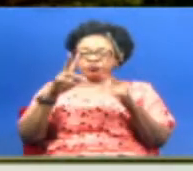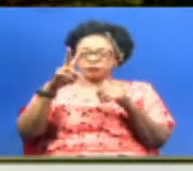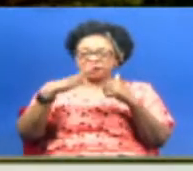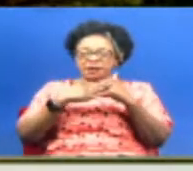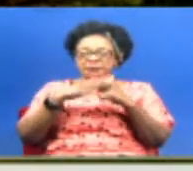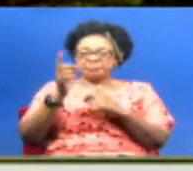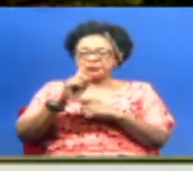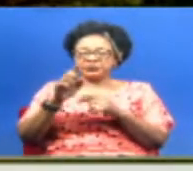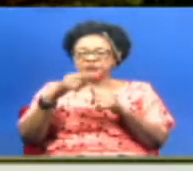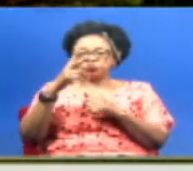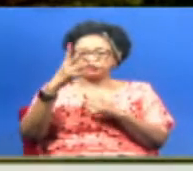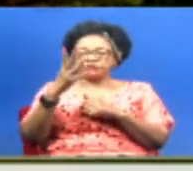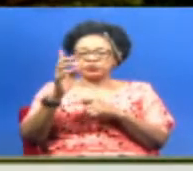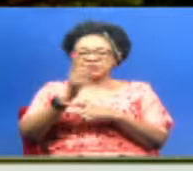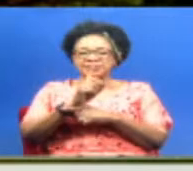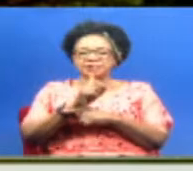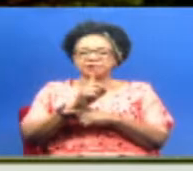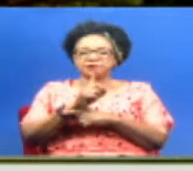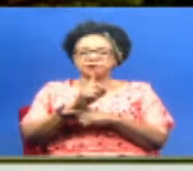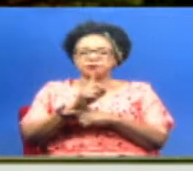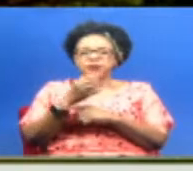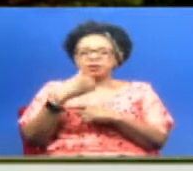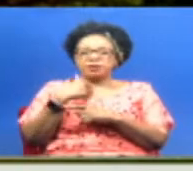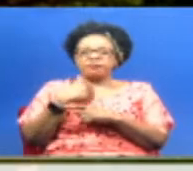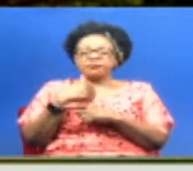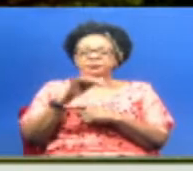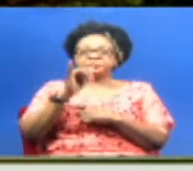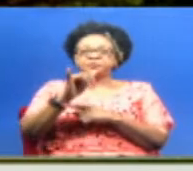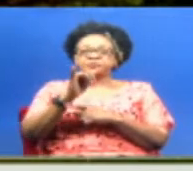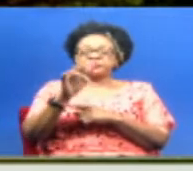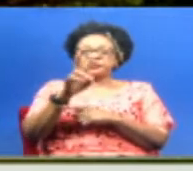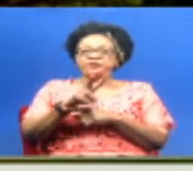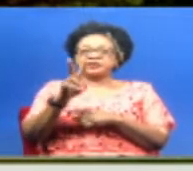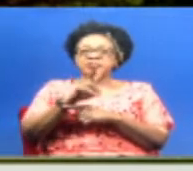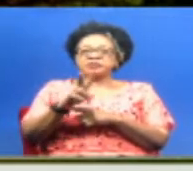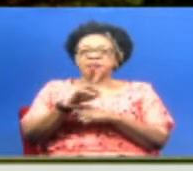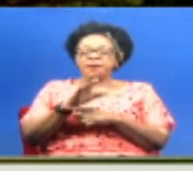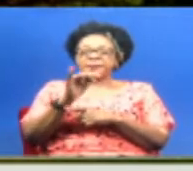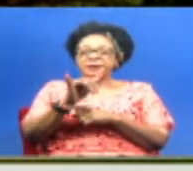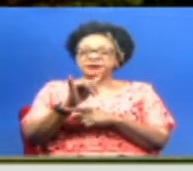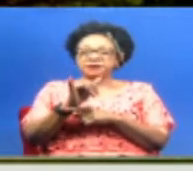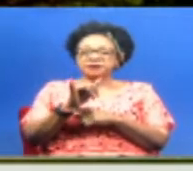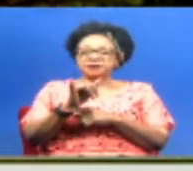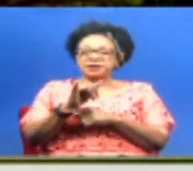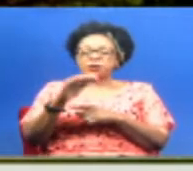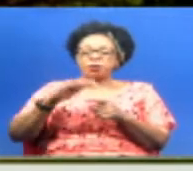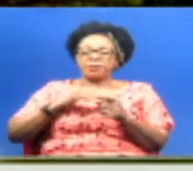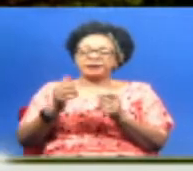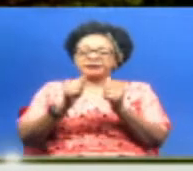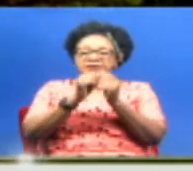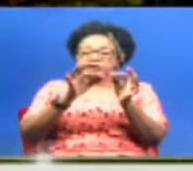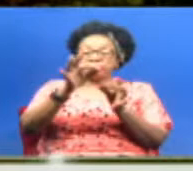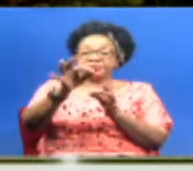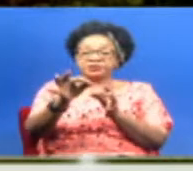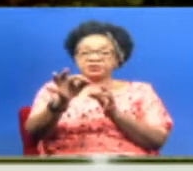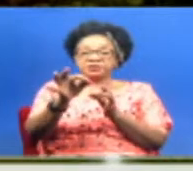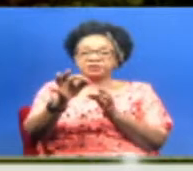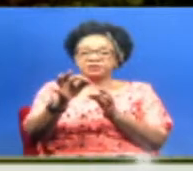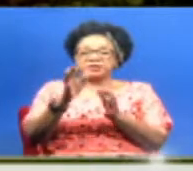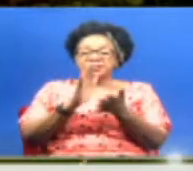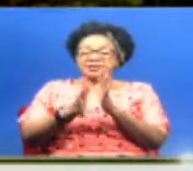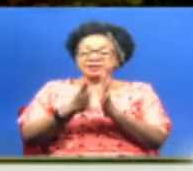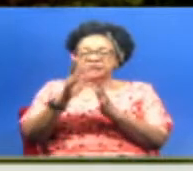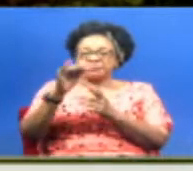and 24 seconds to storm two victory, and that is in the women's 10-kilometer race at the